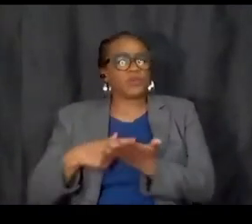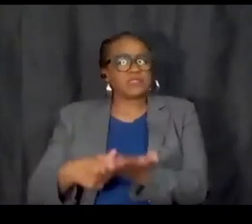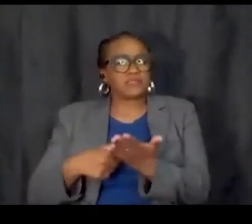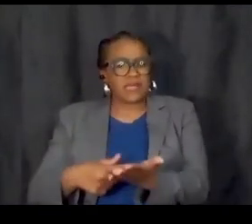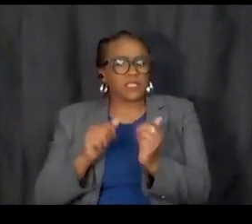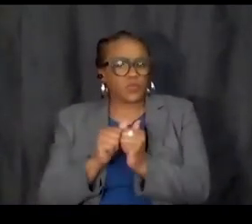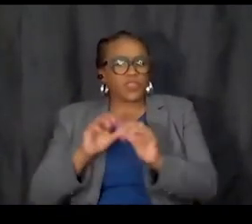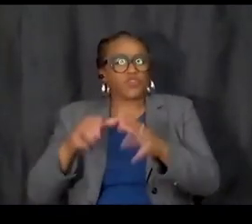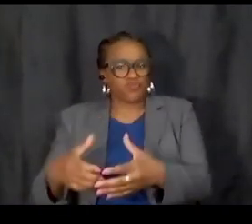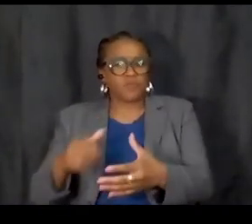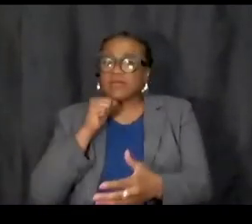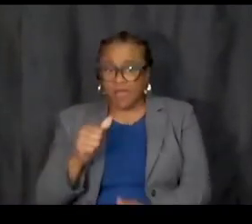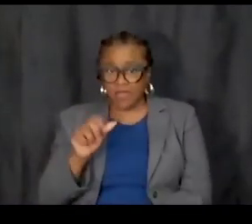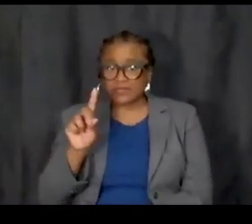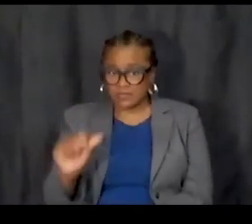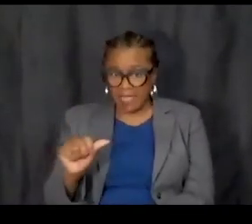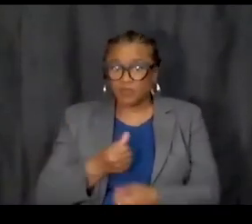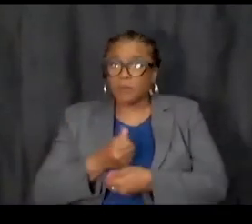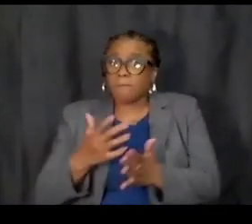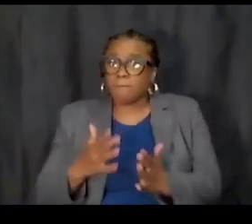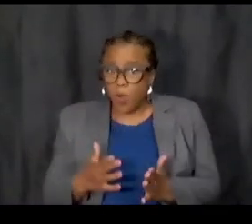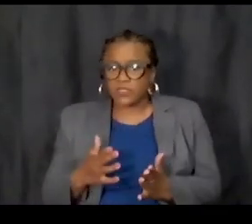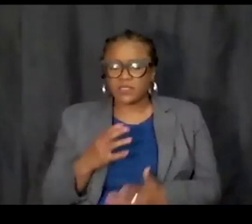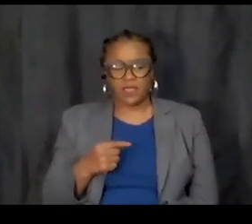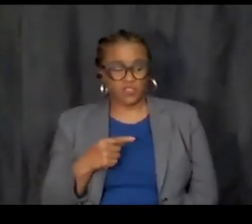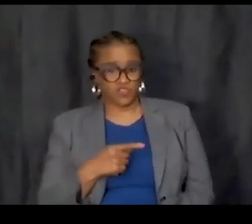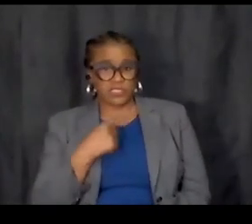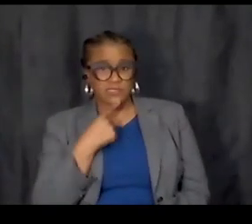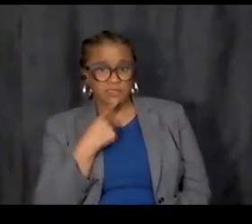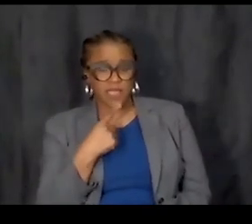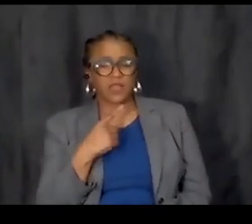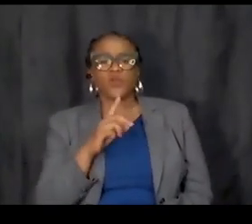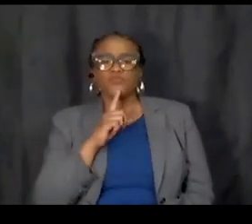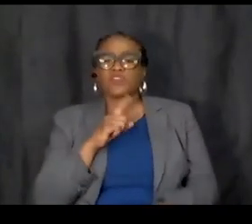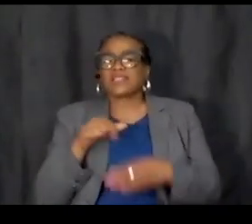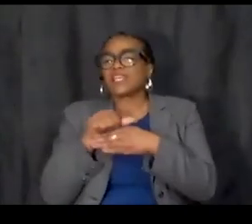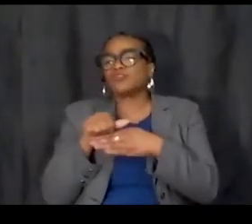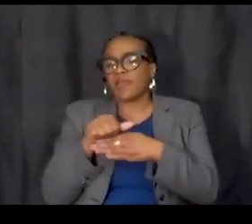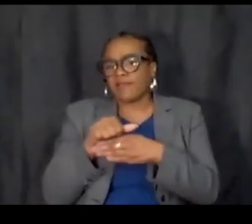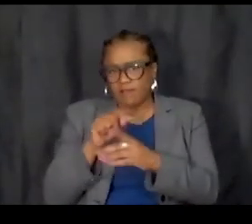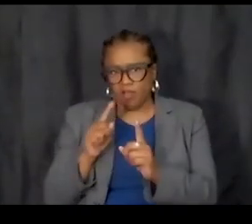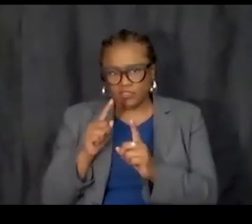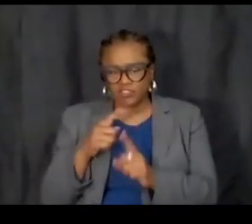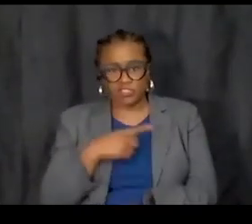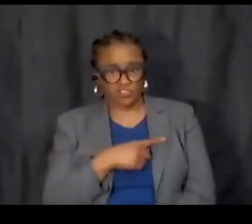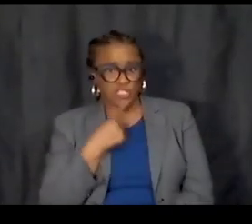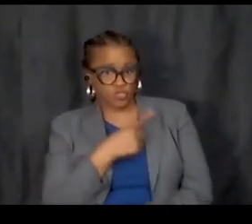and she said, you know, it was a training sort of conversation. She said to the folks, y'all should never use the word